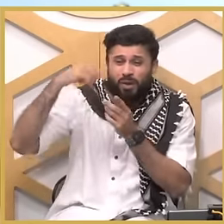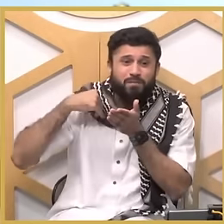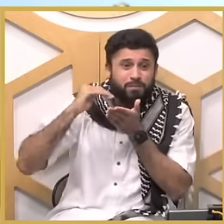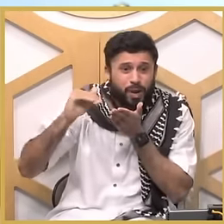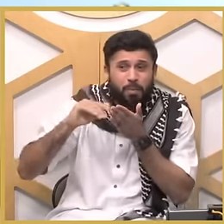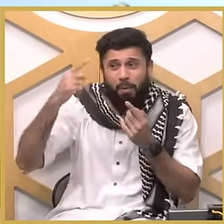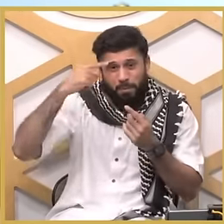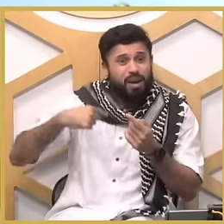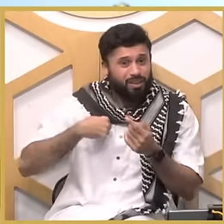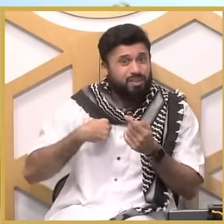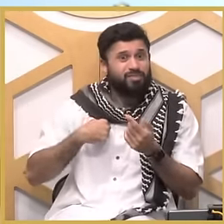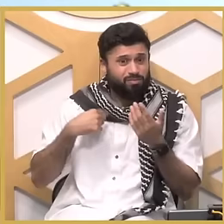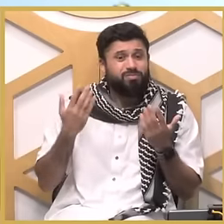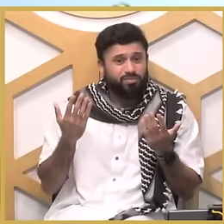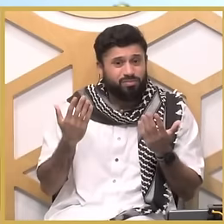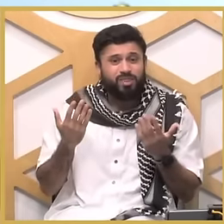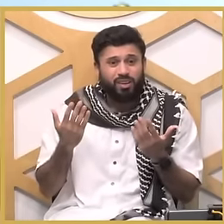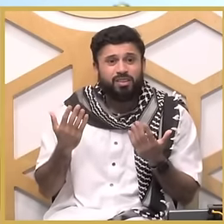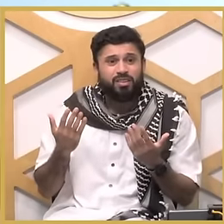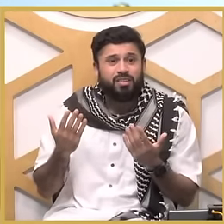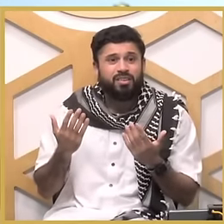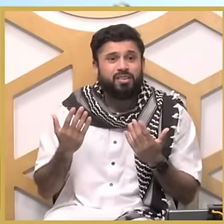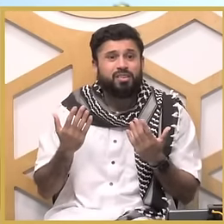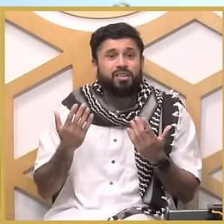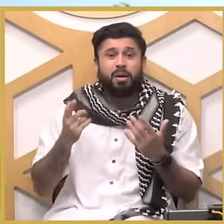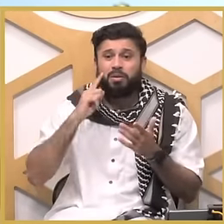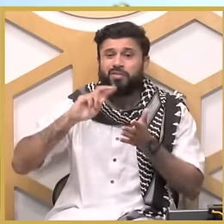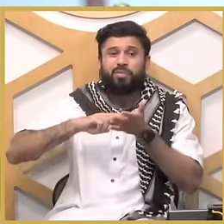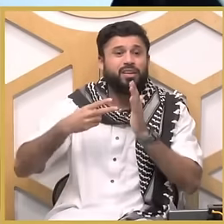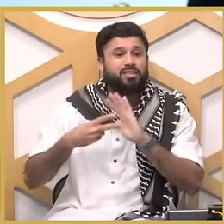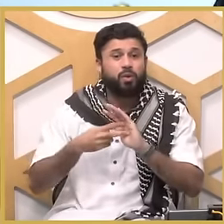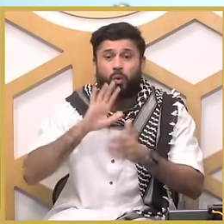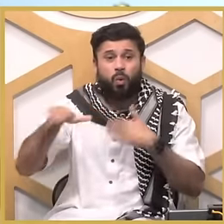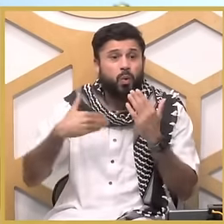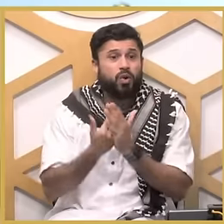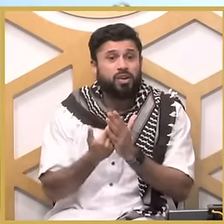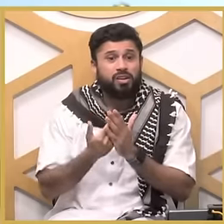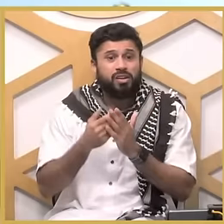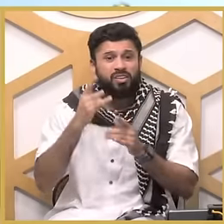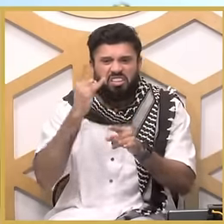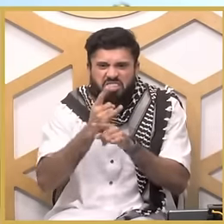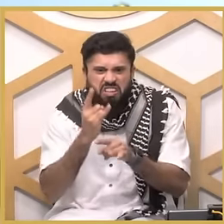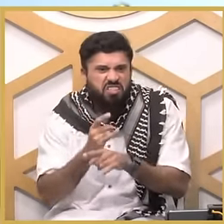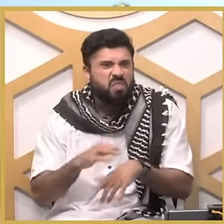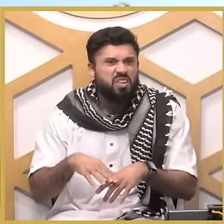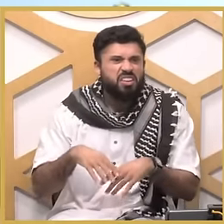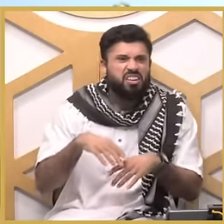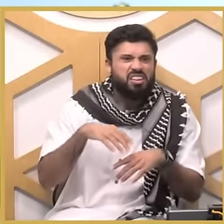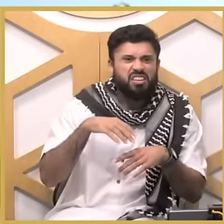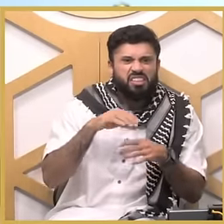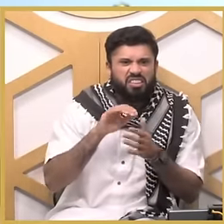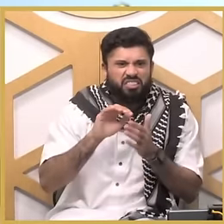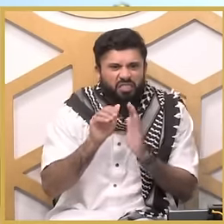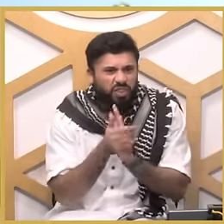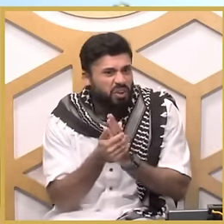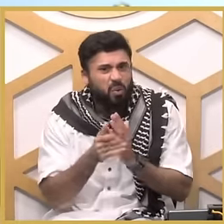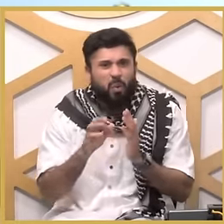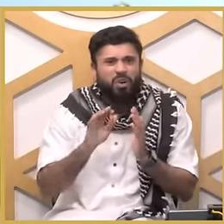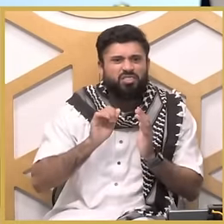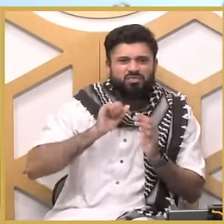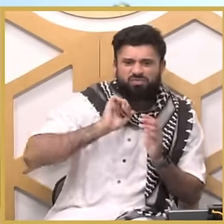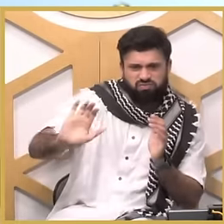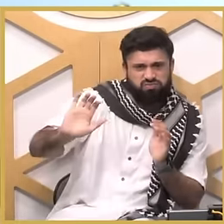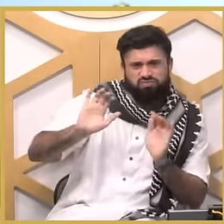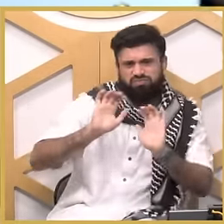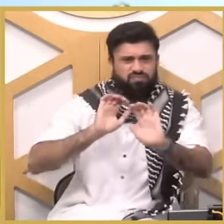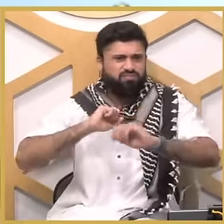to transcend the immediate, the physical, the material, and to connect yourself to the unseen to the point that it is